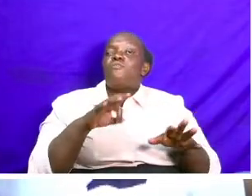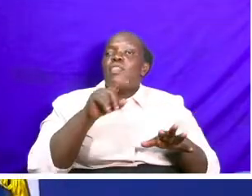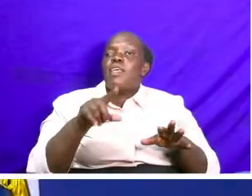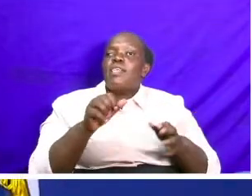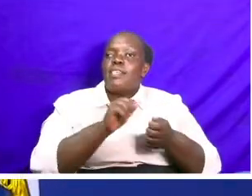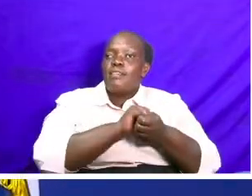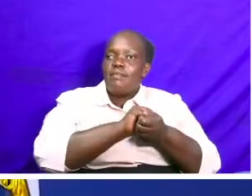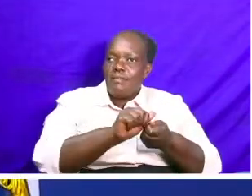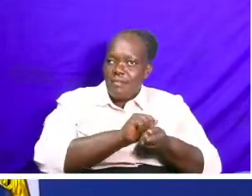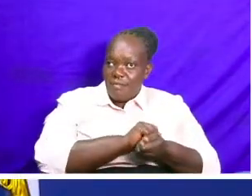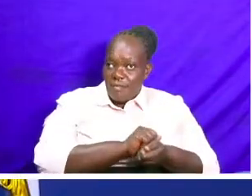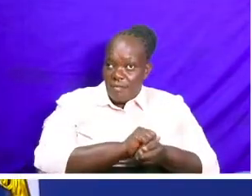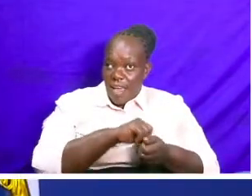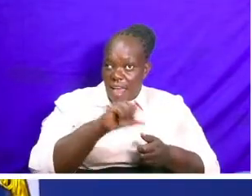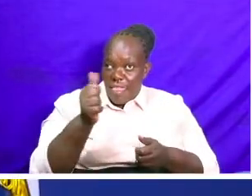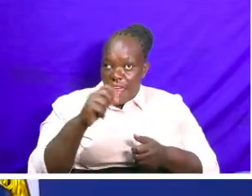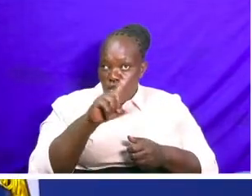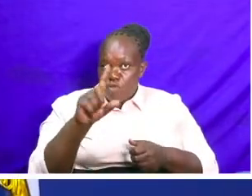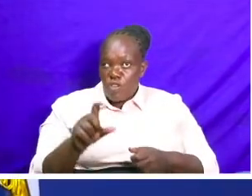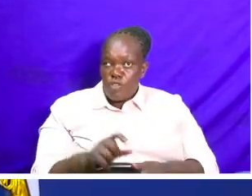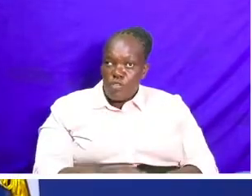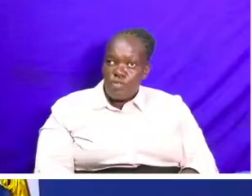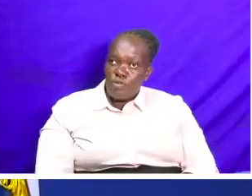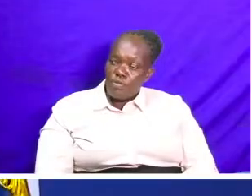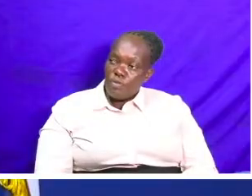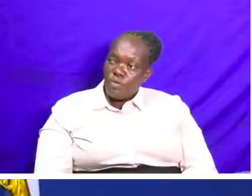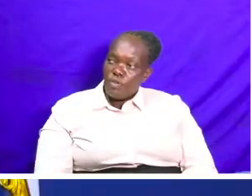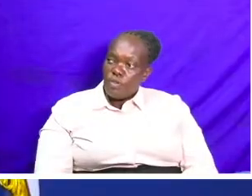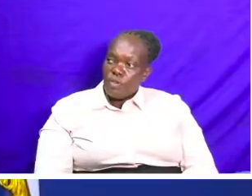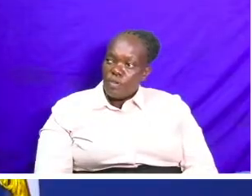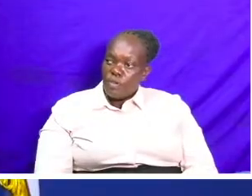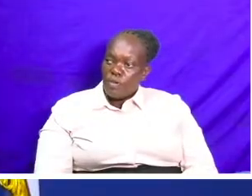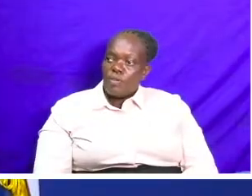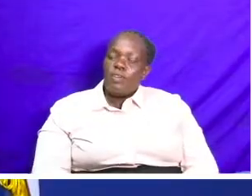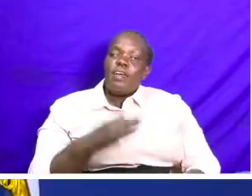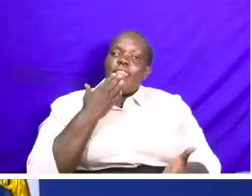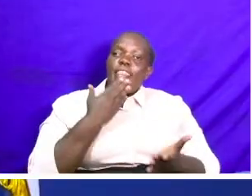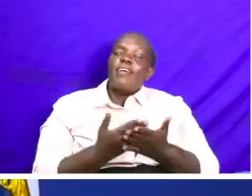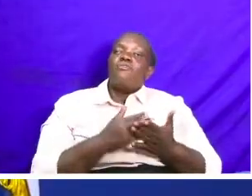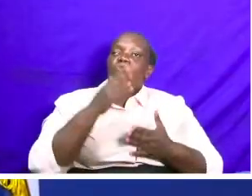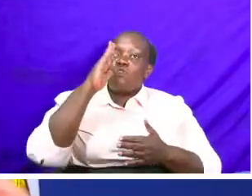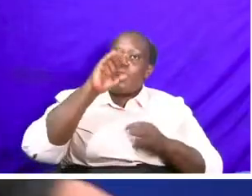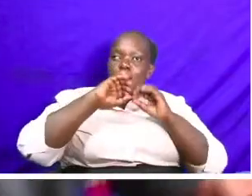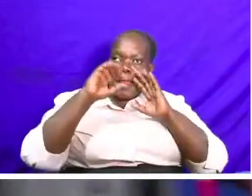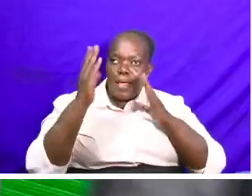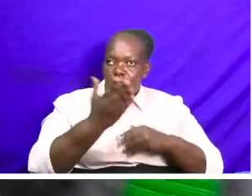ajali. Any other question? Asanteni sana, Mungu awabariki.